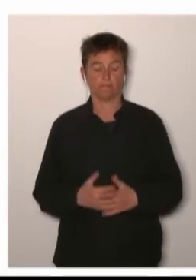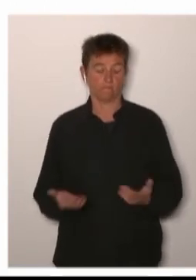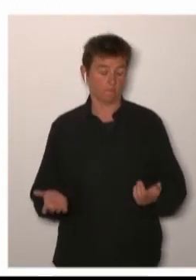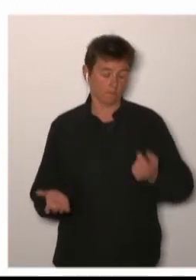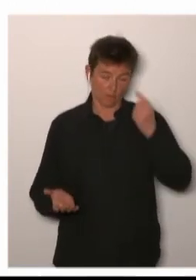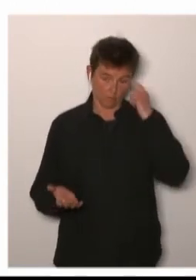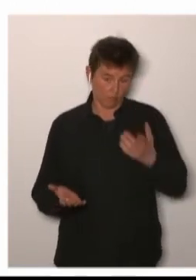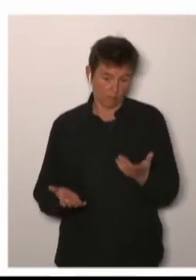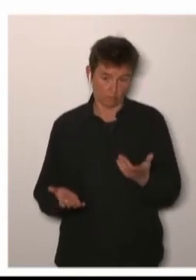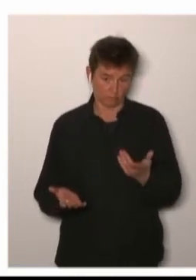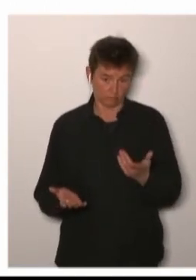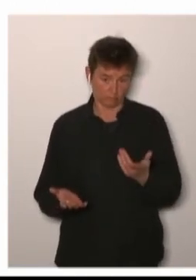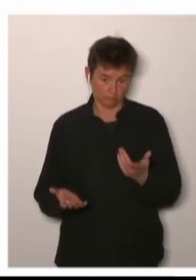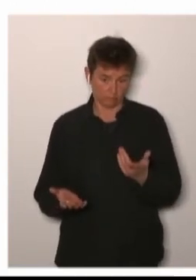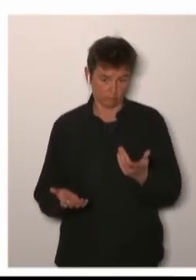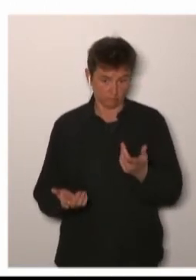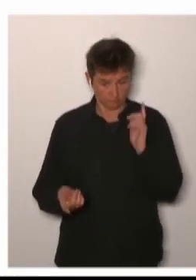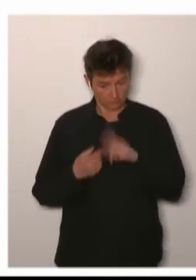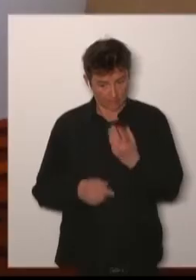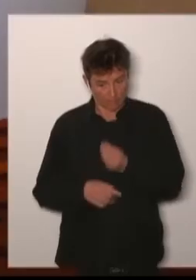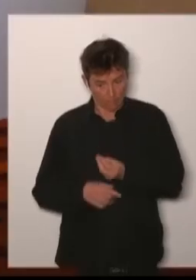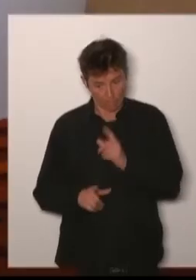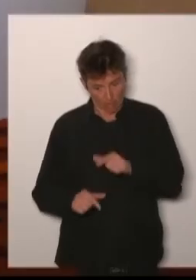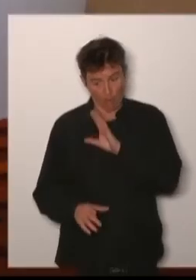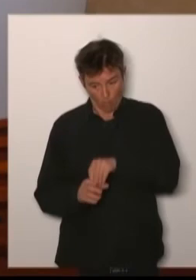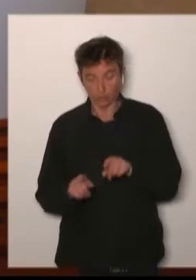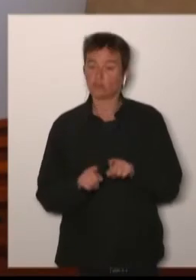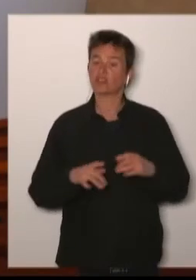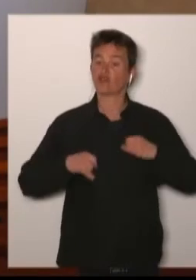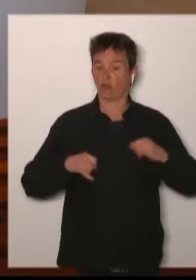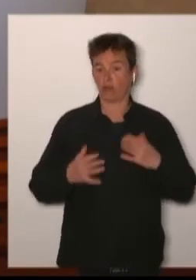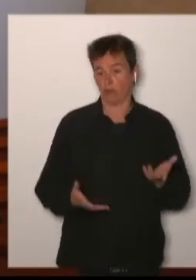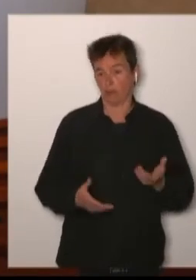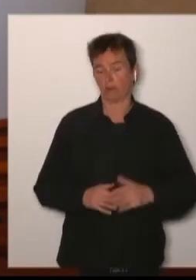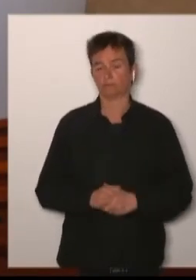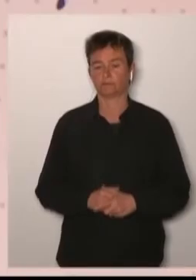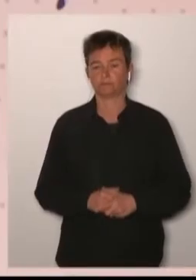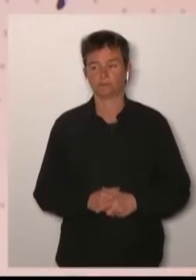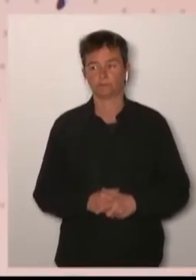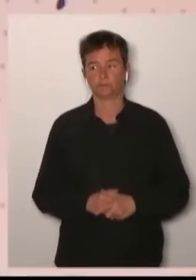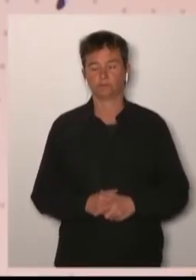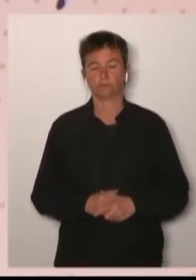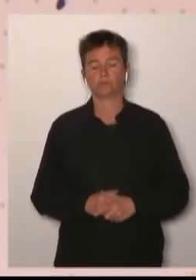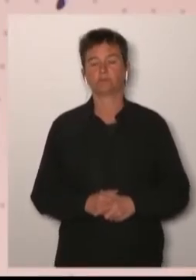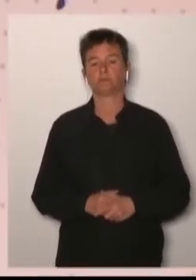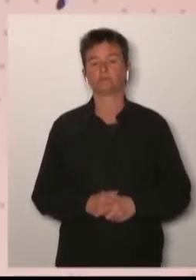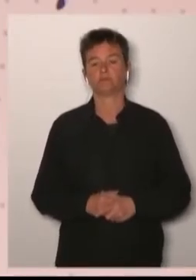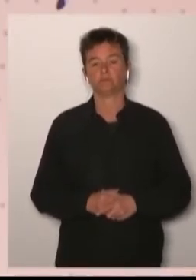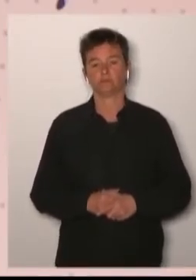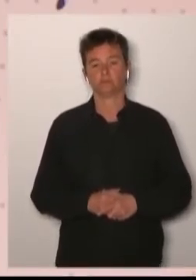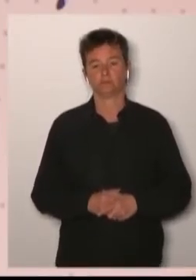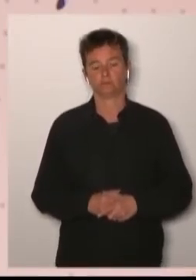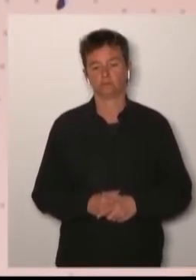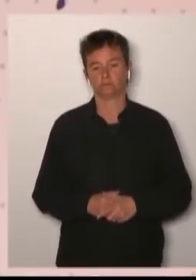at children, adolescents, and young adults. Questions in the room to